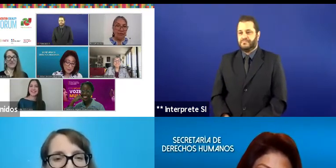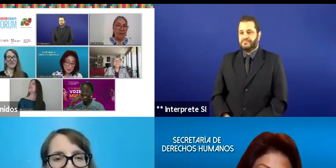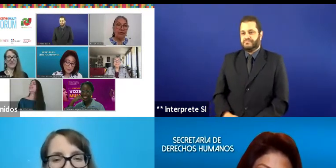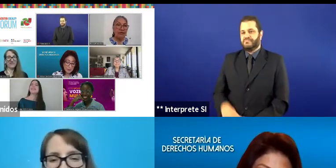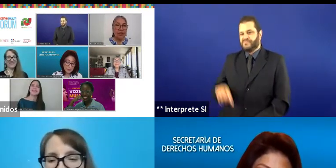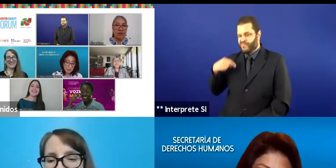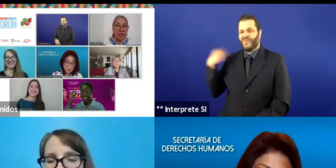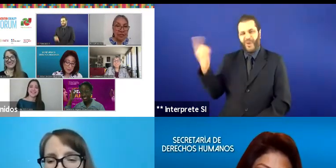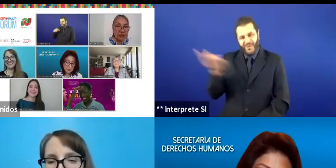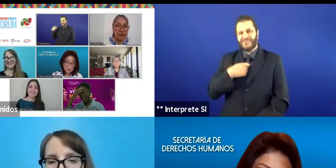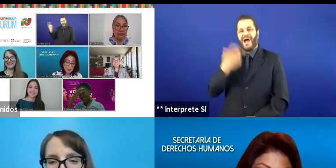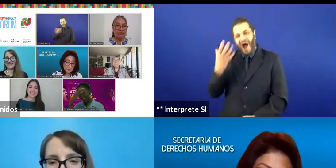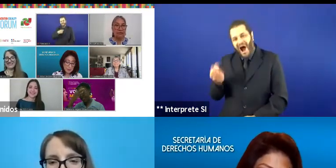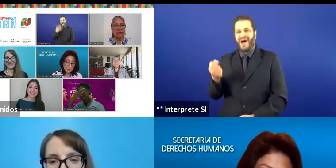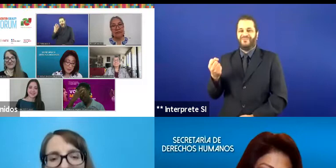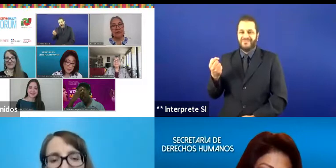because